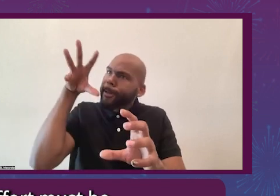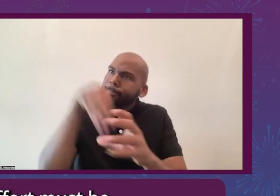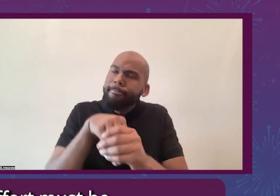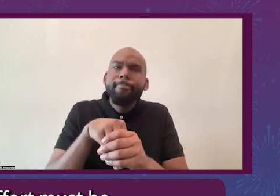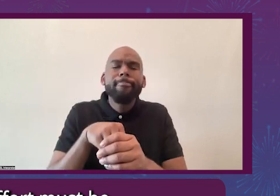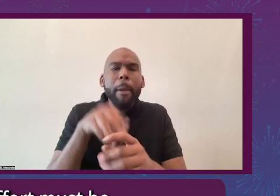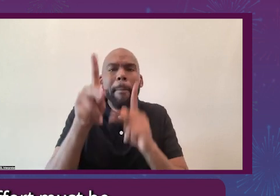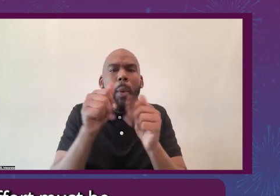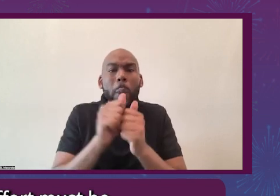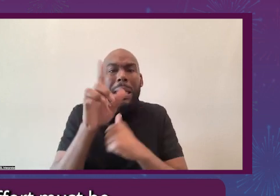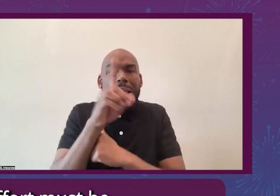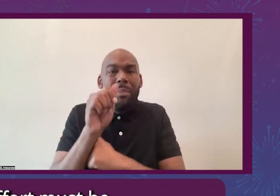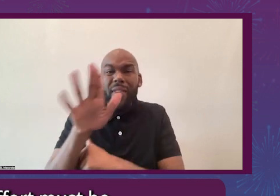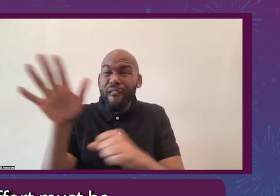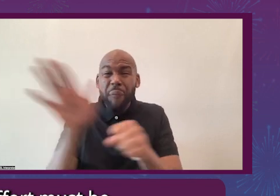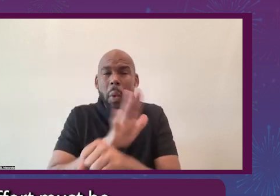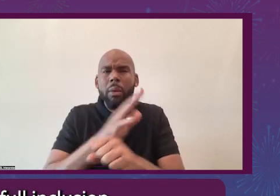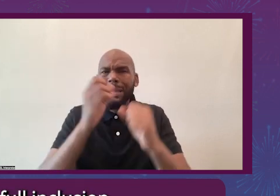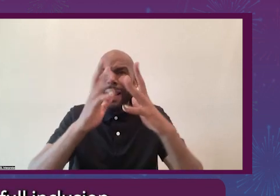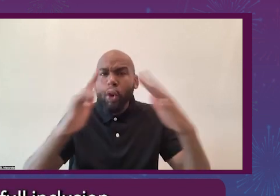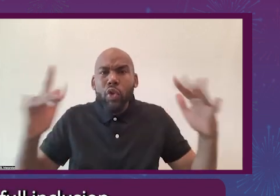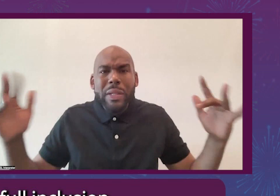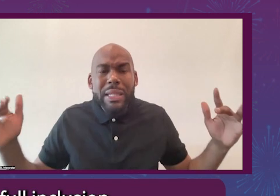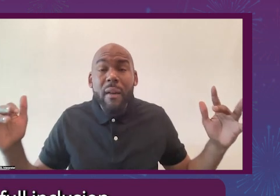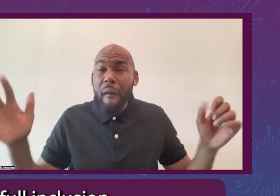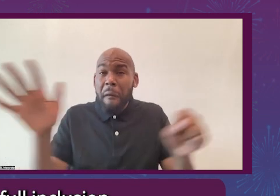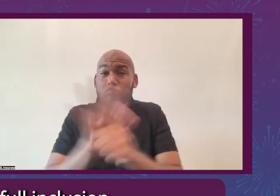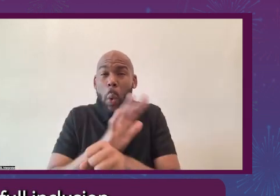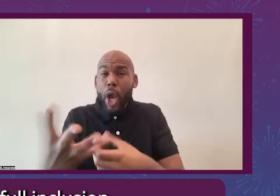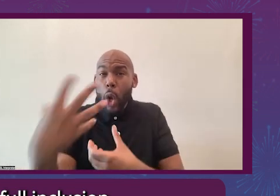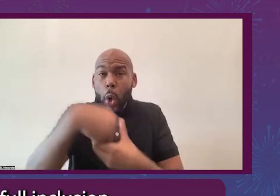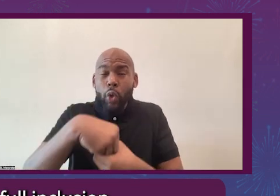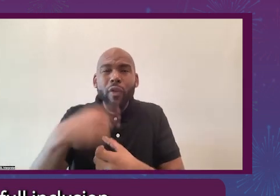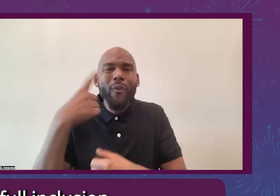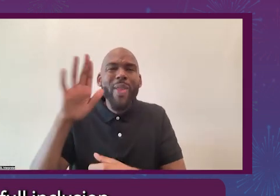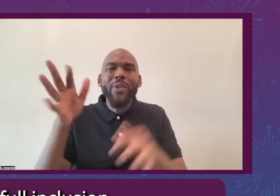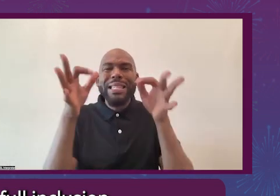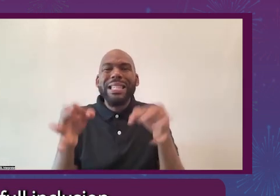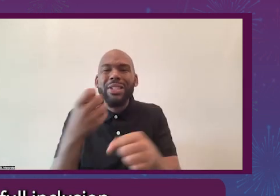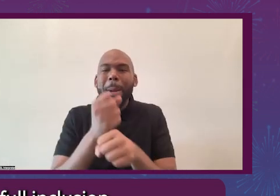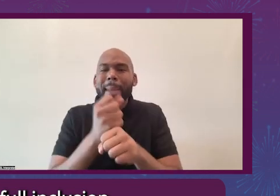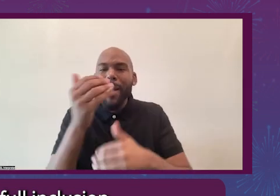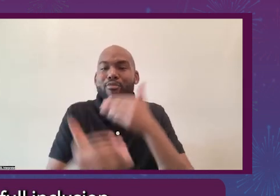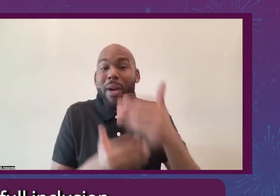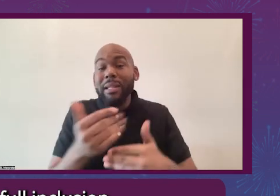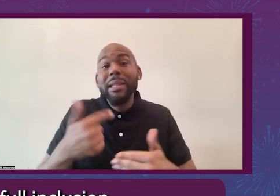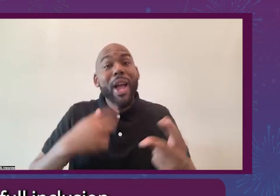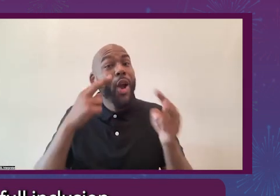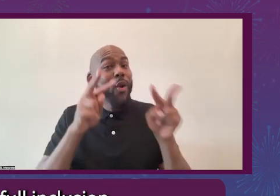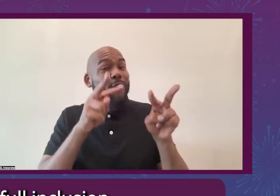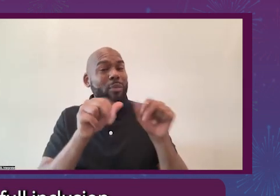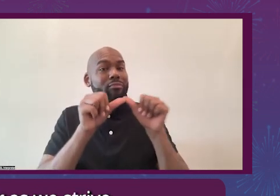the active participation of persons with disabilities in their full diversity and their full inclusion in decision-making